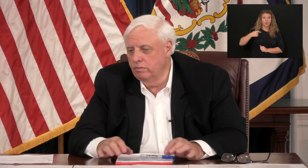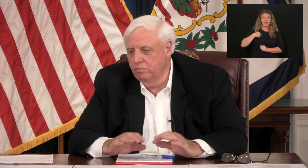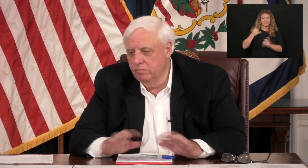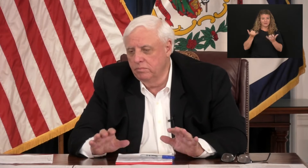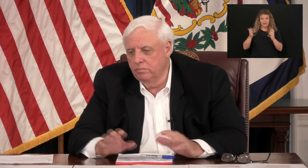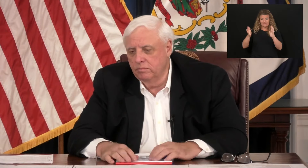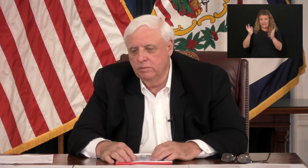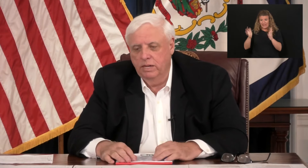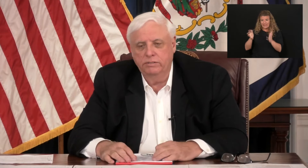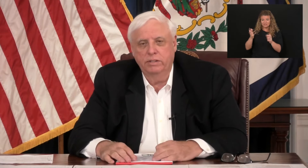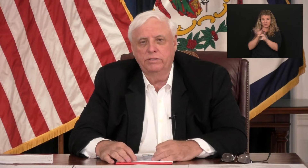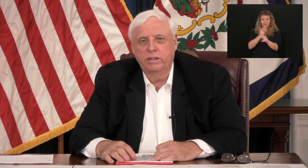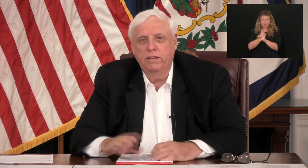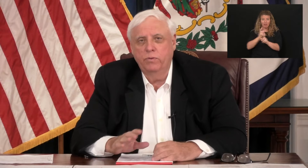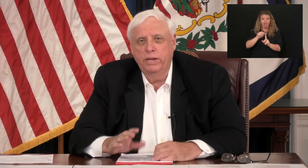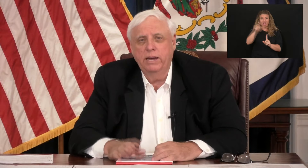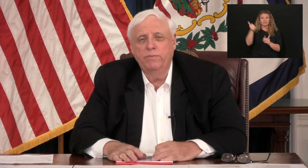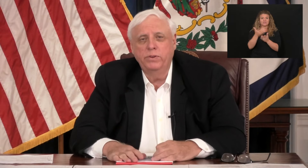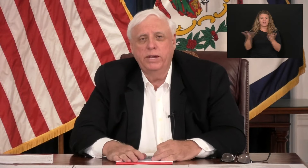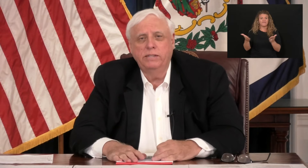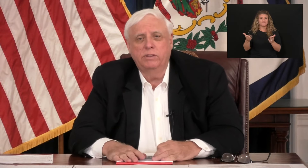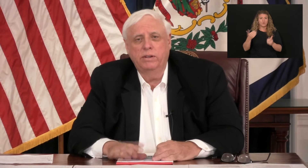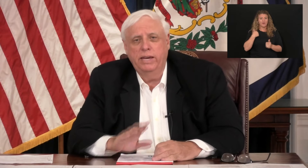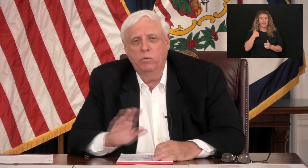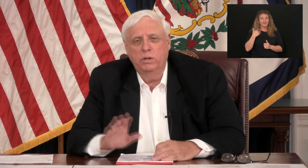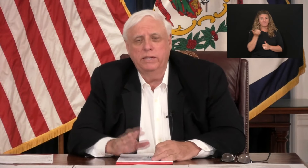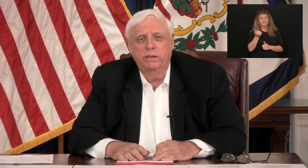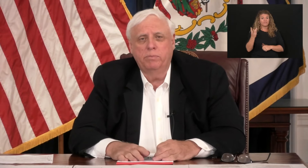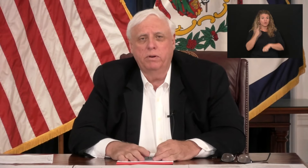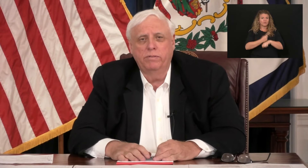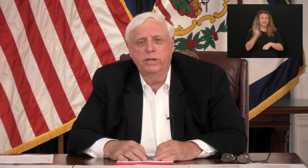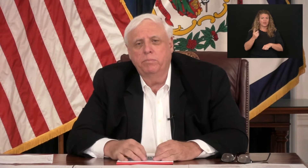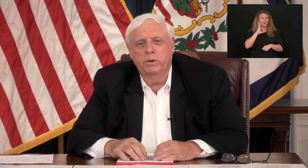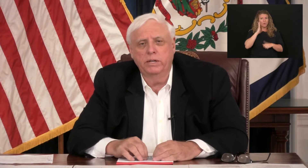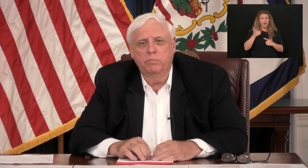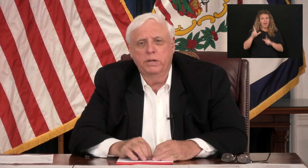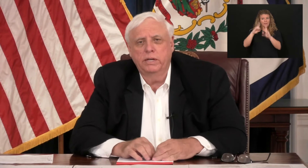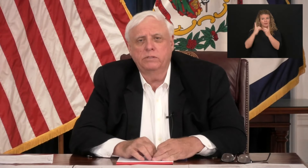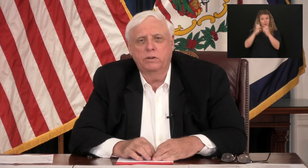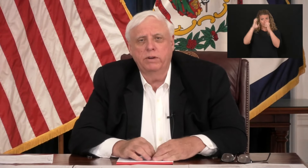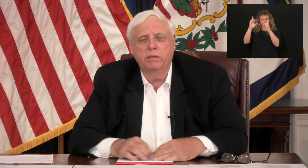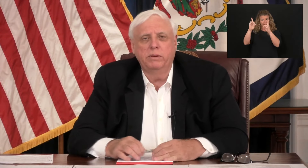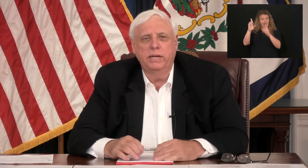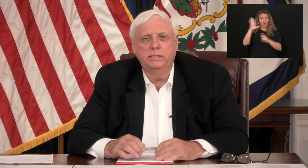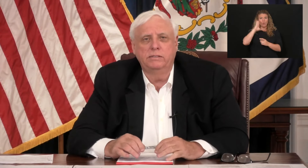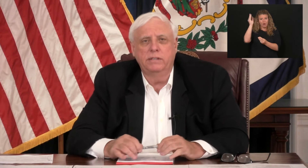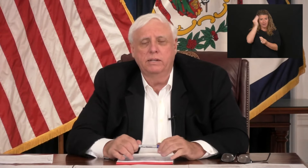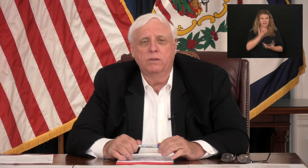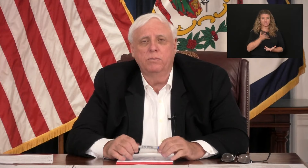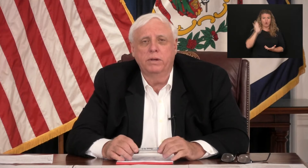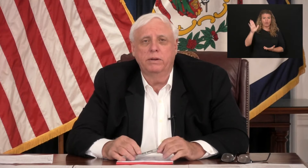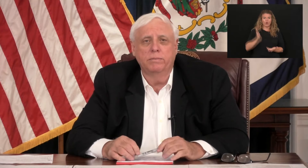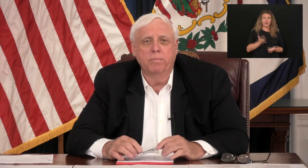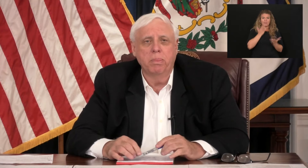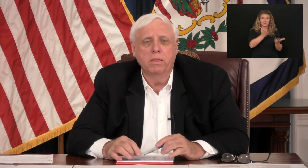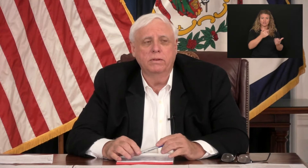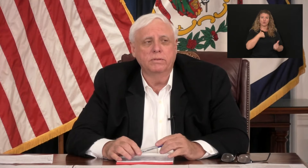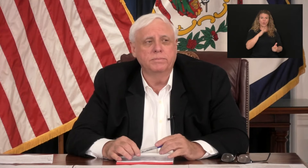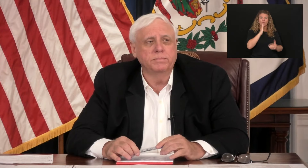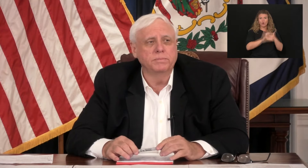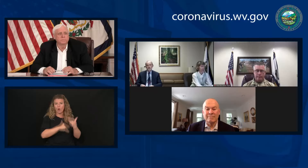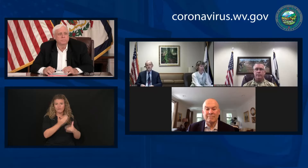with lots of other stuff. We got a few days on that. We'll let the Department of Ed bring us their recommendations and then go from there.